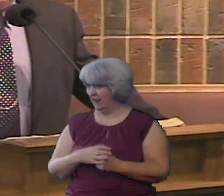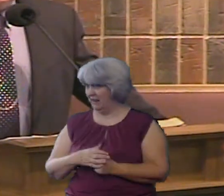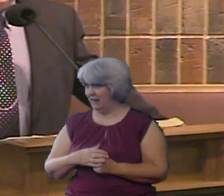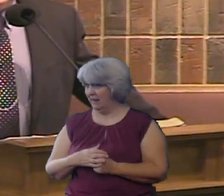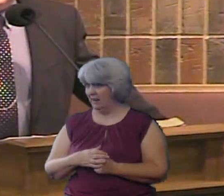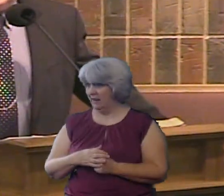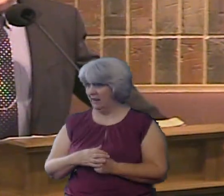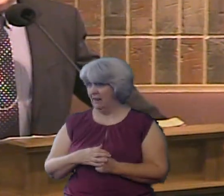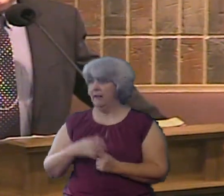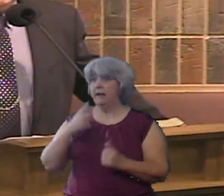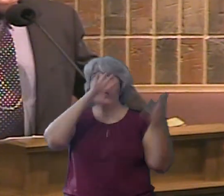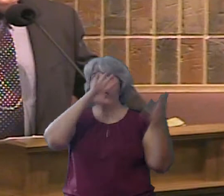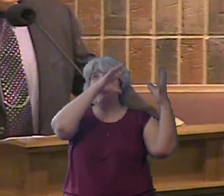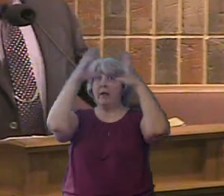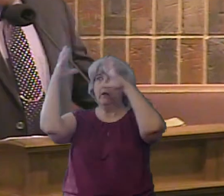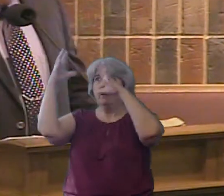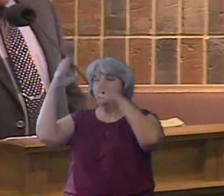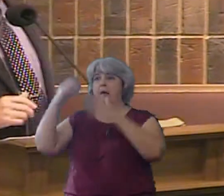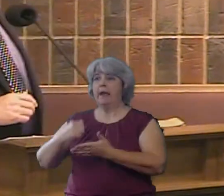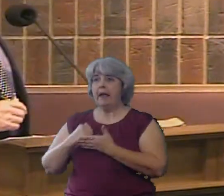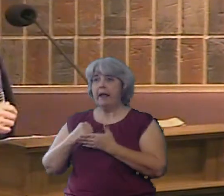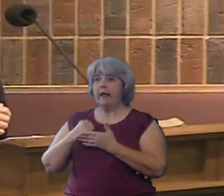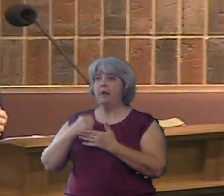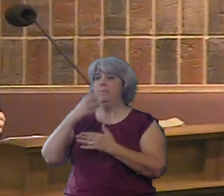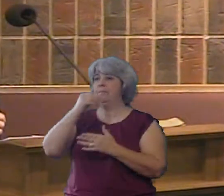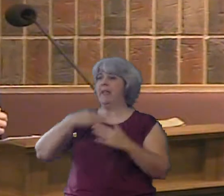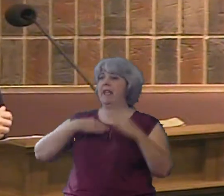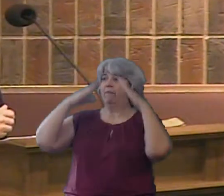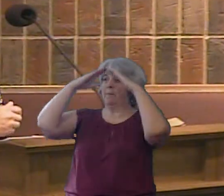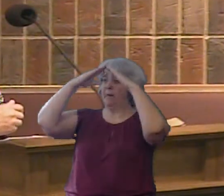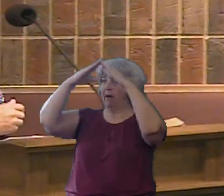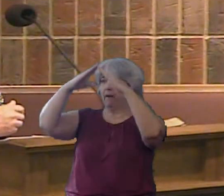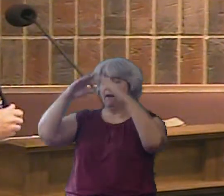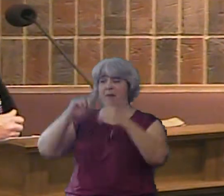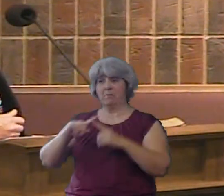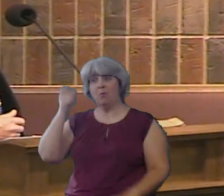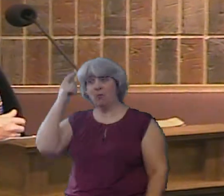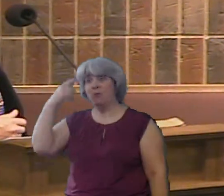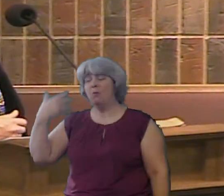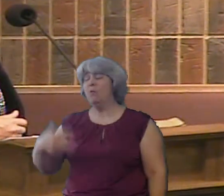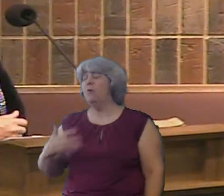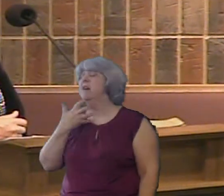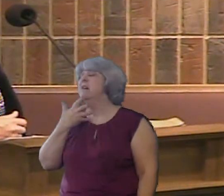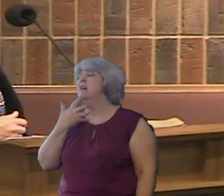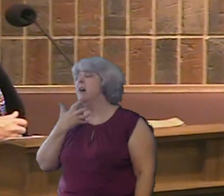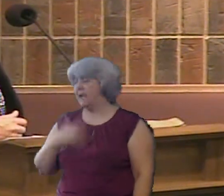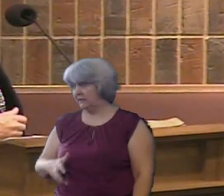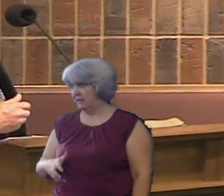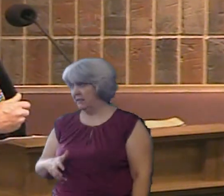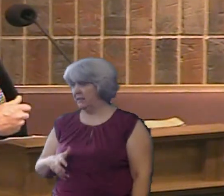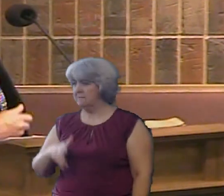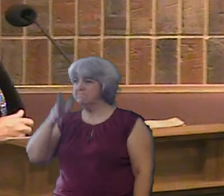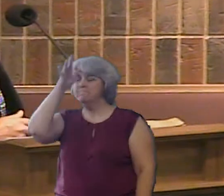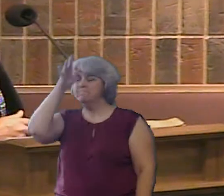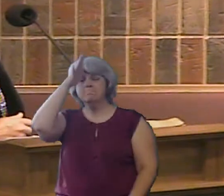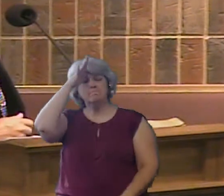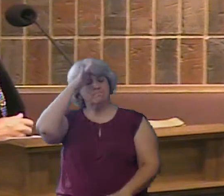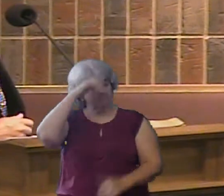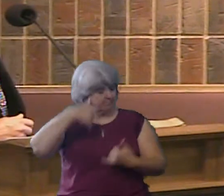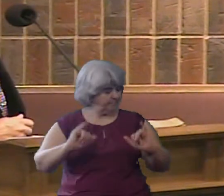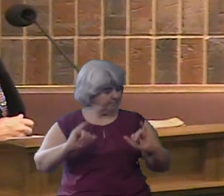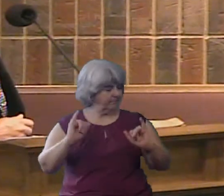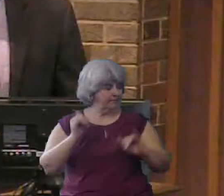cloud cover and the roof cover above, but nonetheless, it was hot. Dad was there.